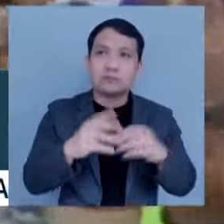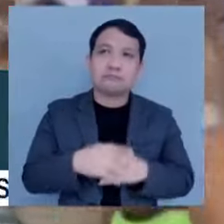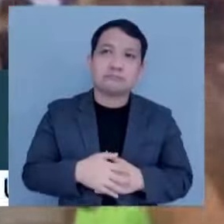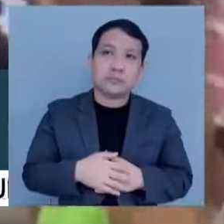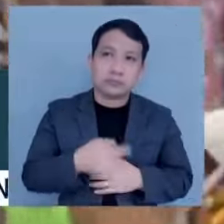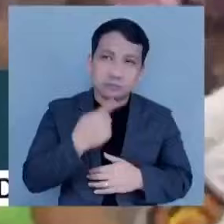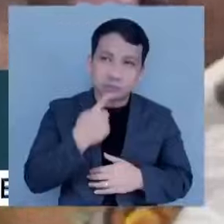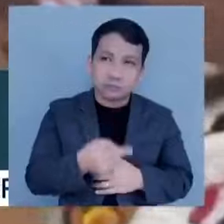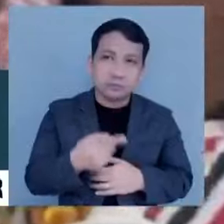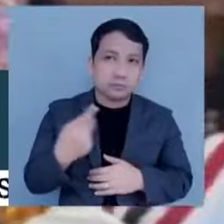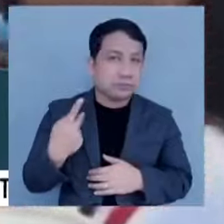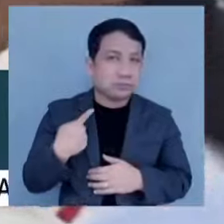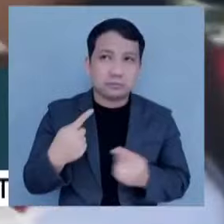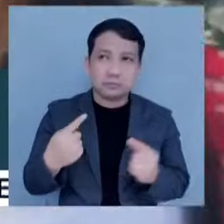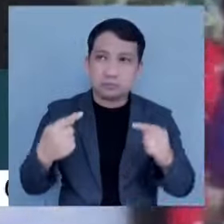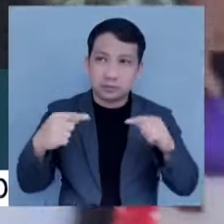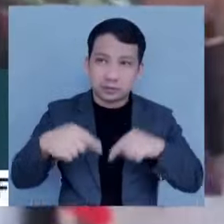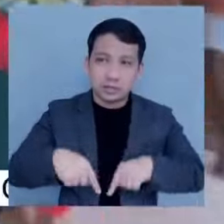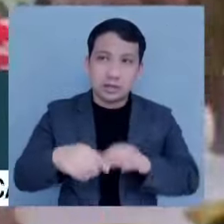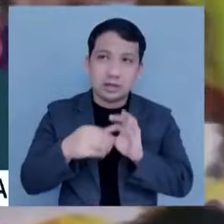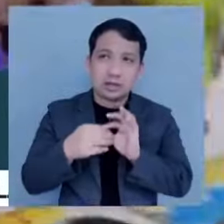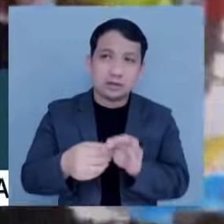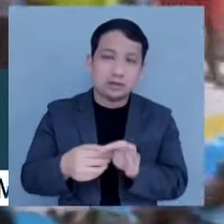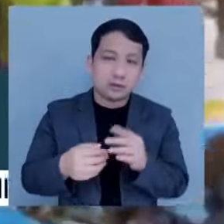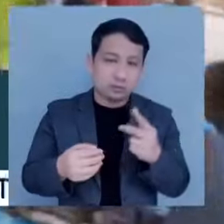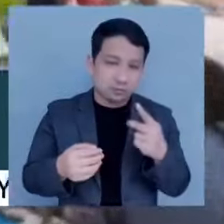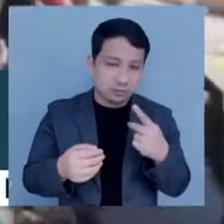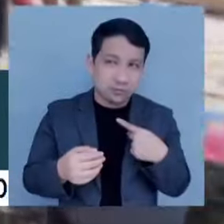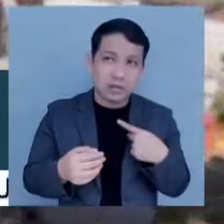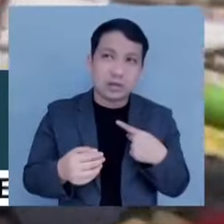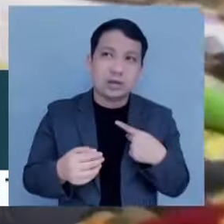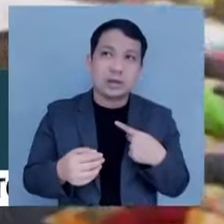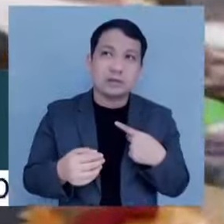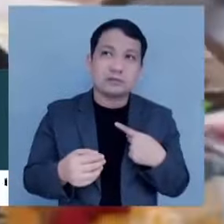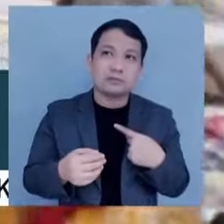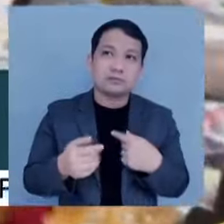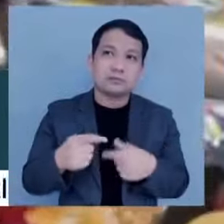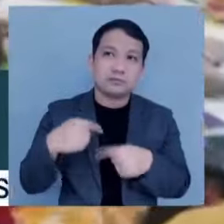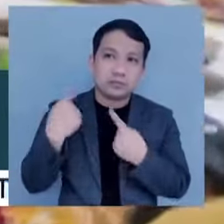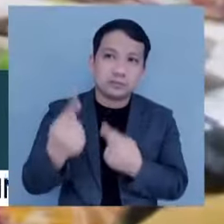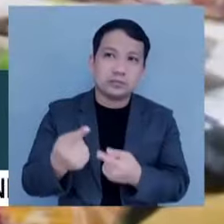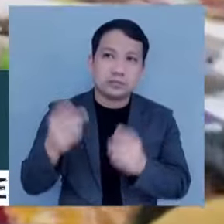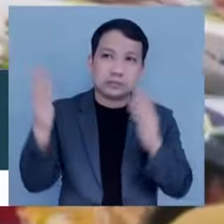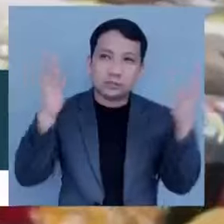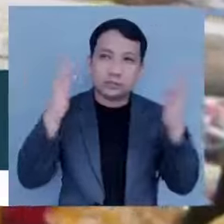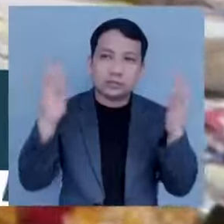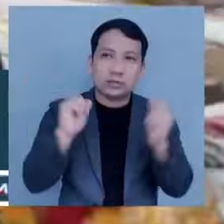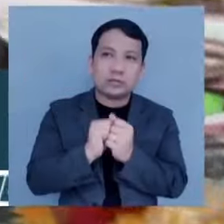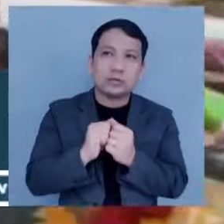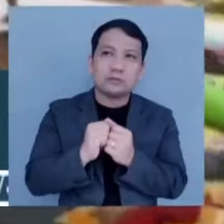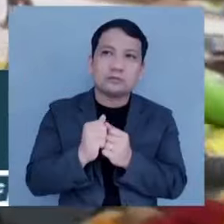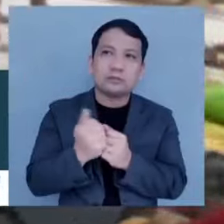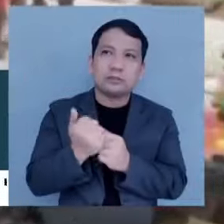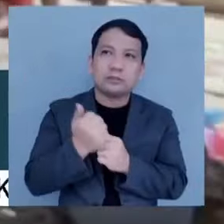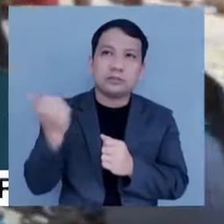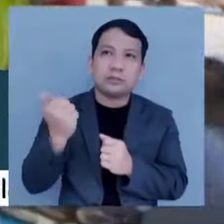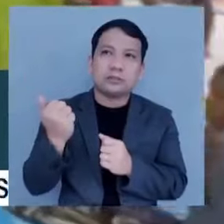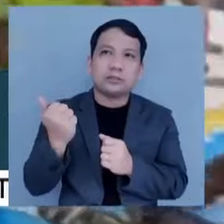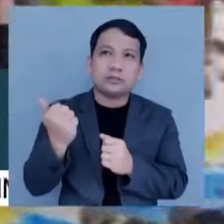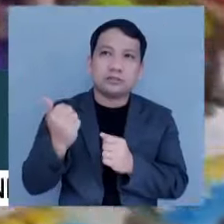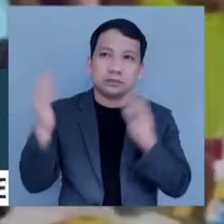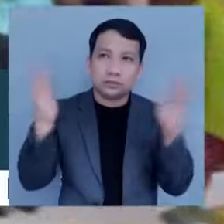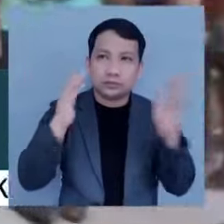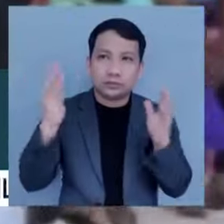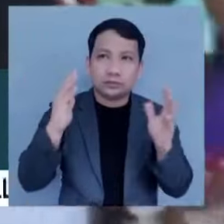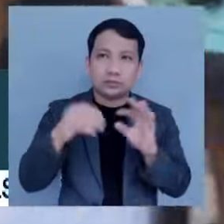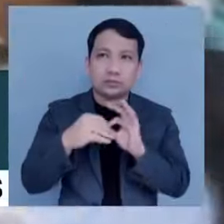haven't been here before. In fact, there was a time where we were dealing with Mayon, a typhoon, and other disasters all